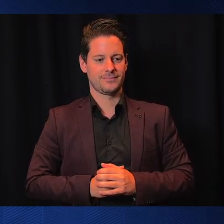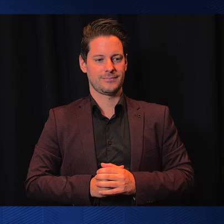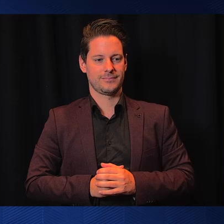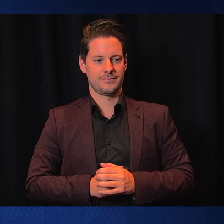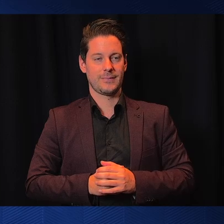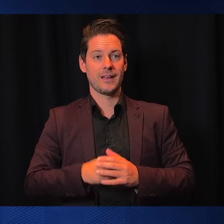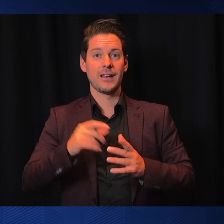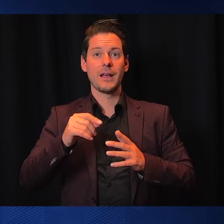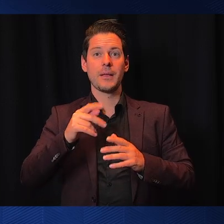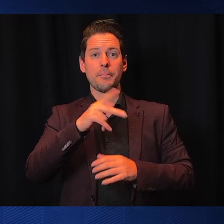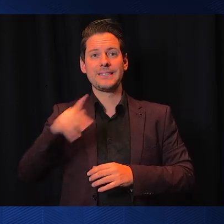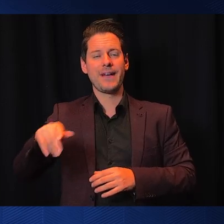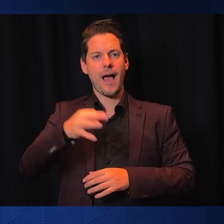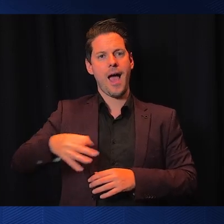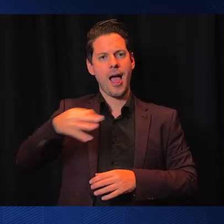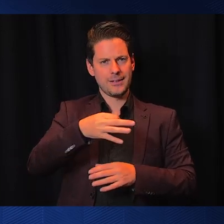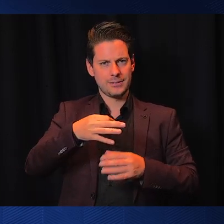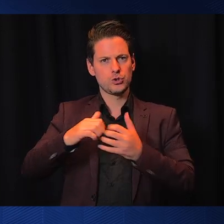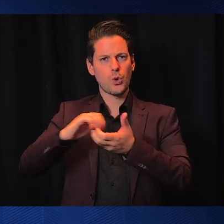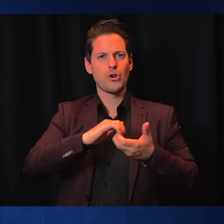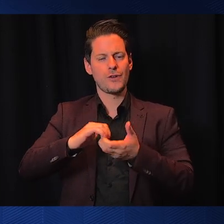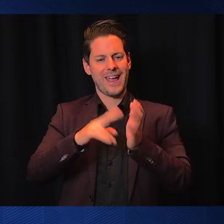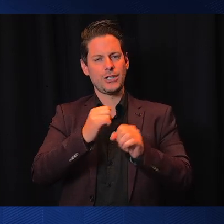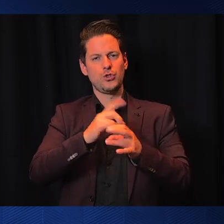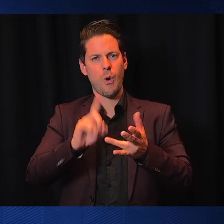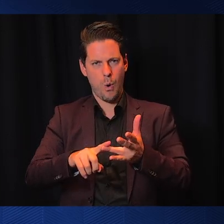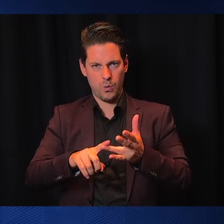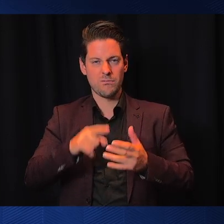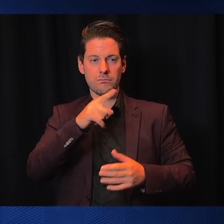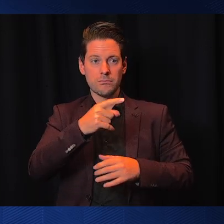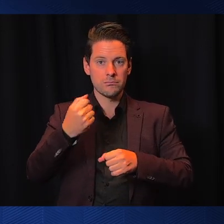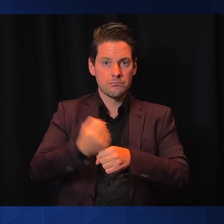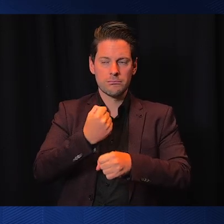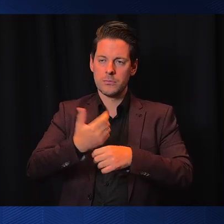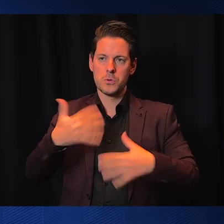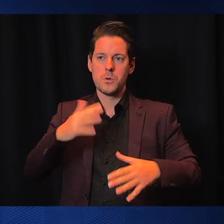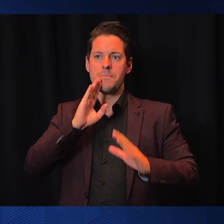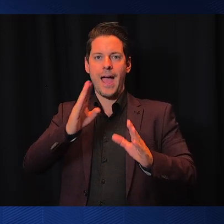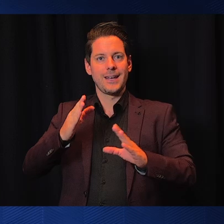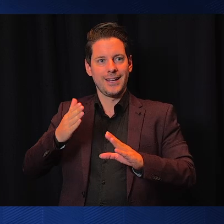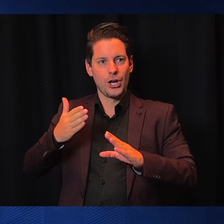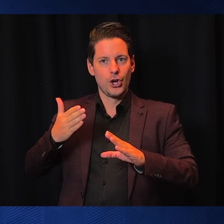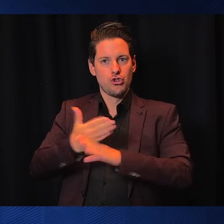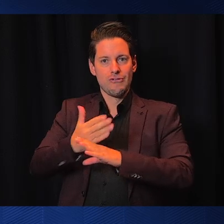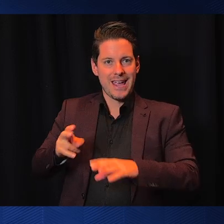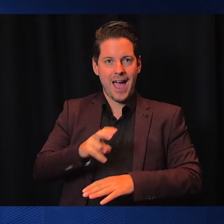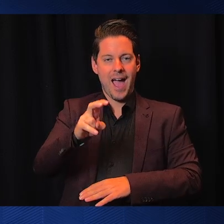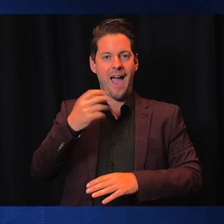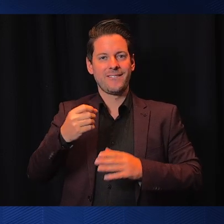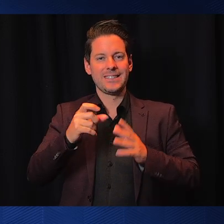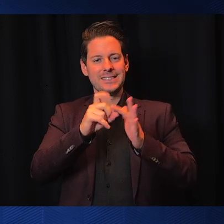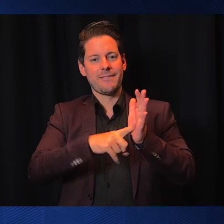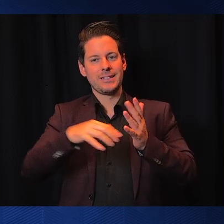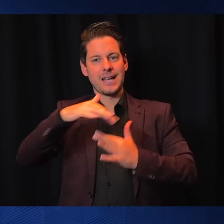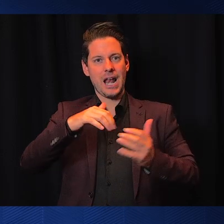the Pacific Islands Association of NGOs. And Siale's built an inspirational career bringing together civil society partnerships and was